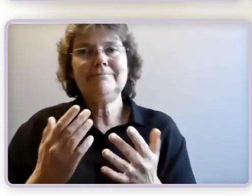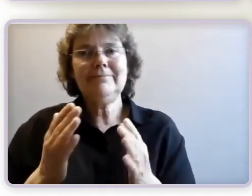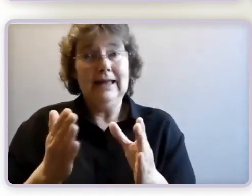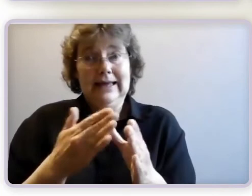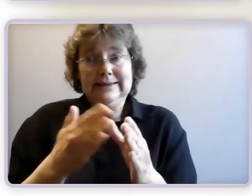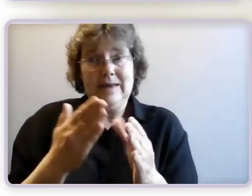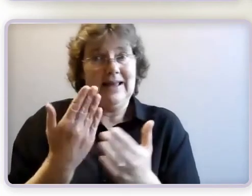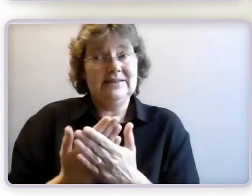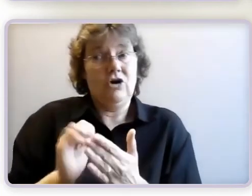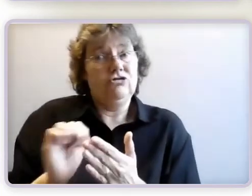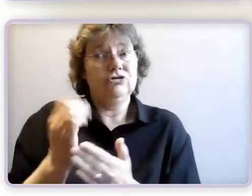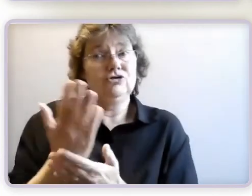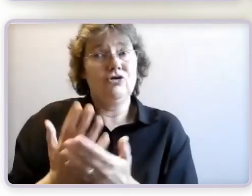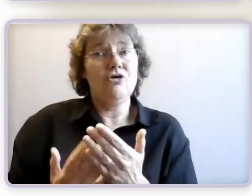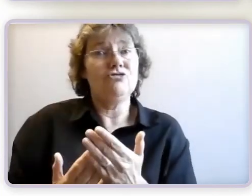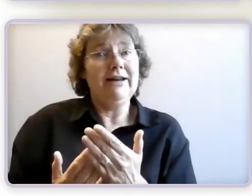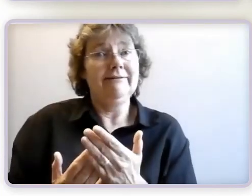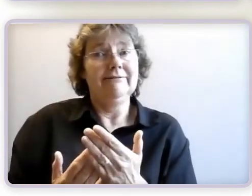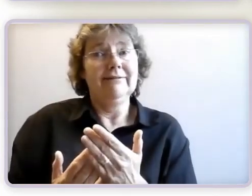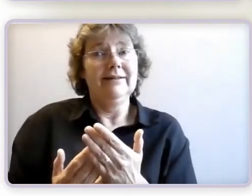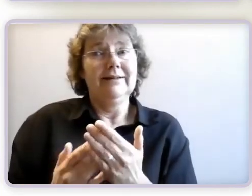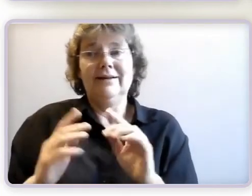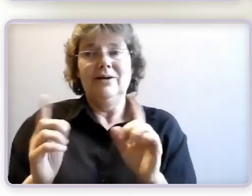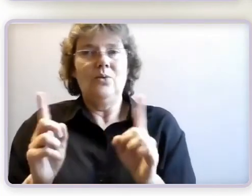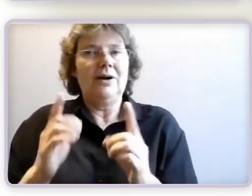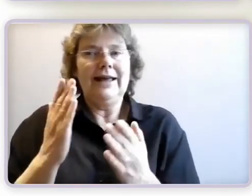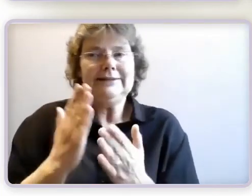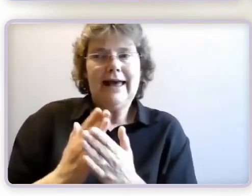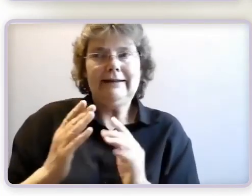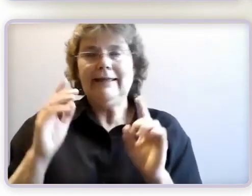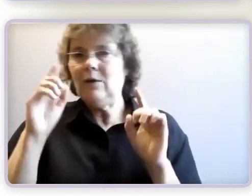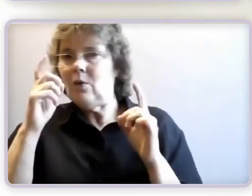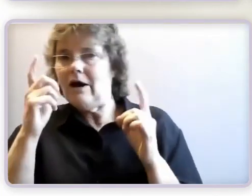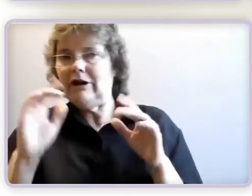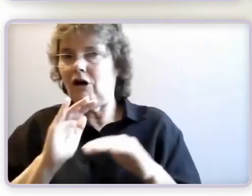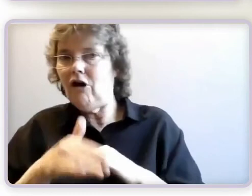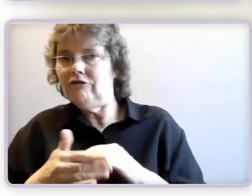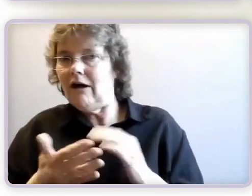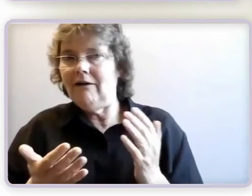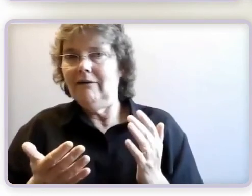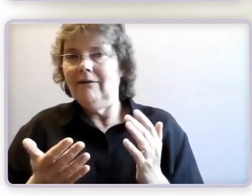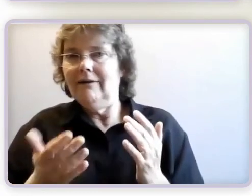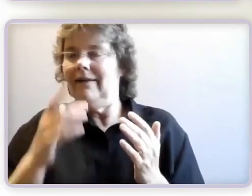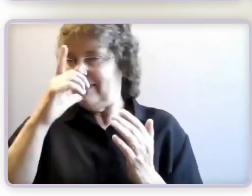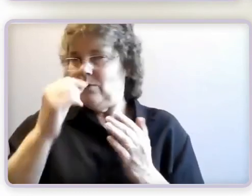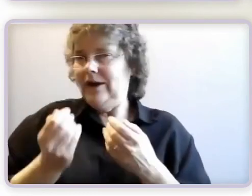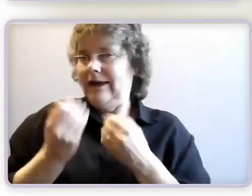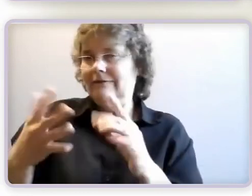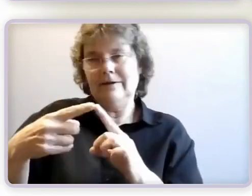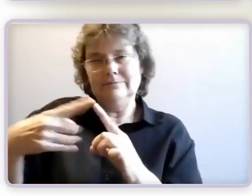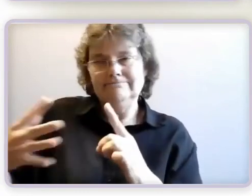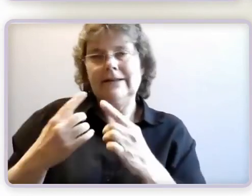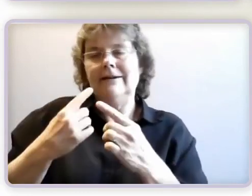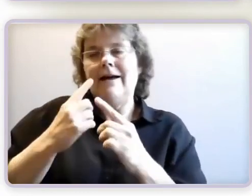story someone wants to share and what exactly they're worried about, and then we can give them particular advice around